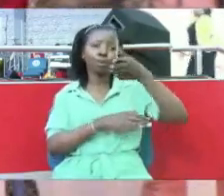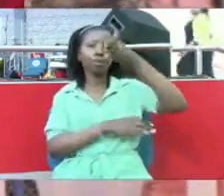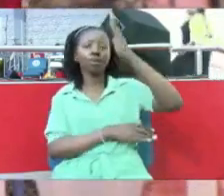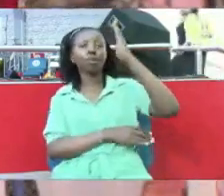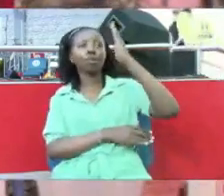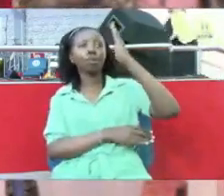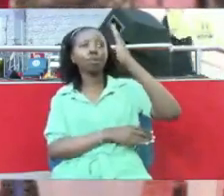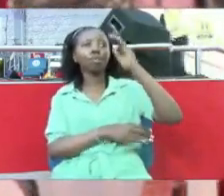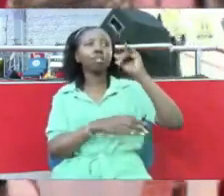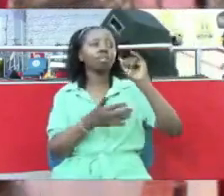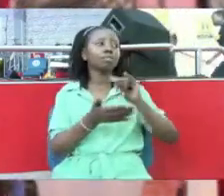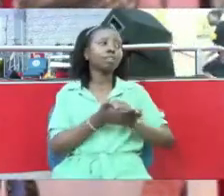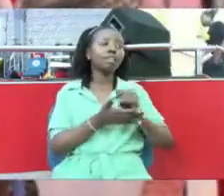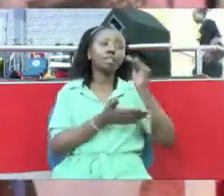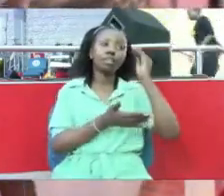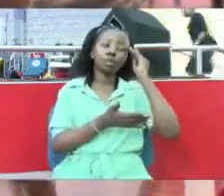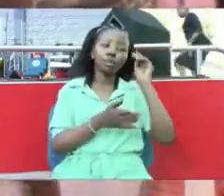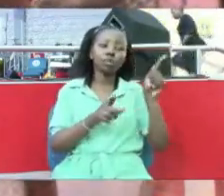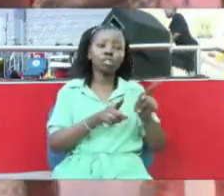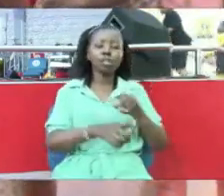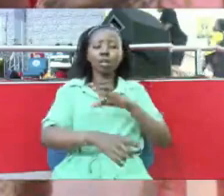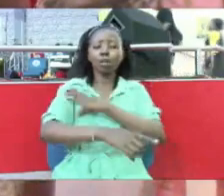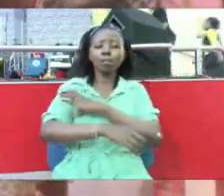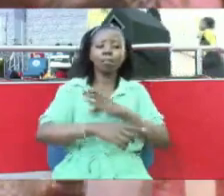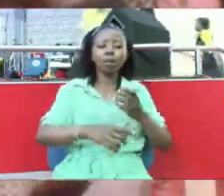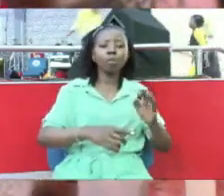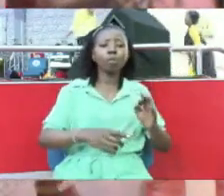That I may know him and the power that raised him from the